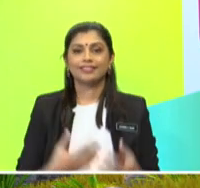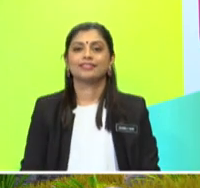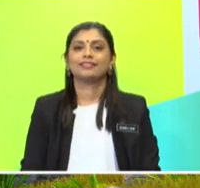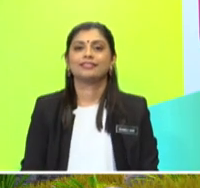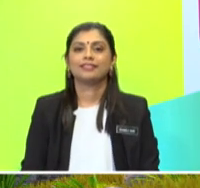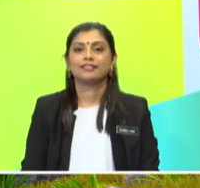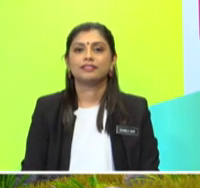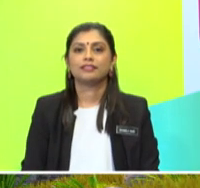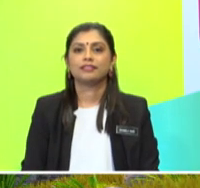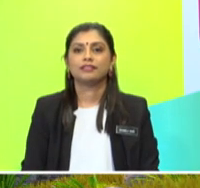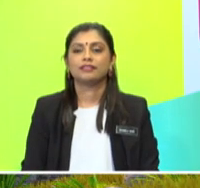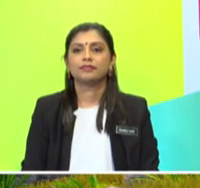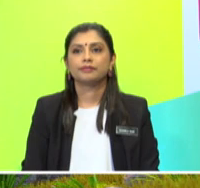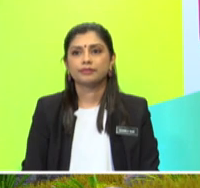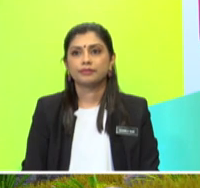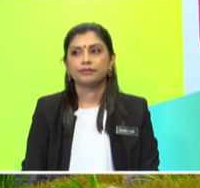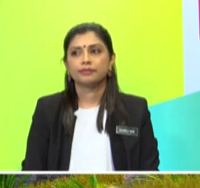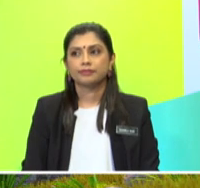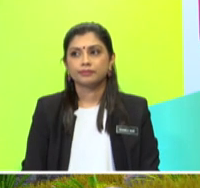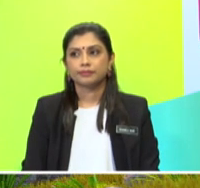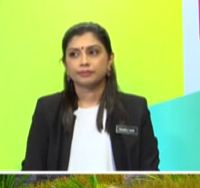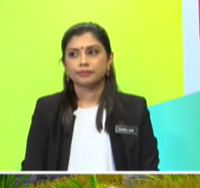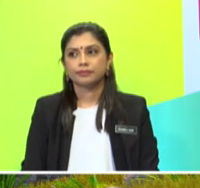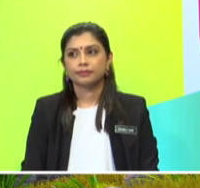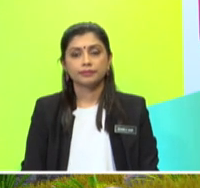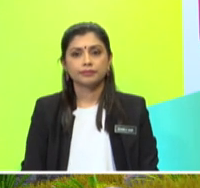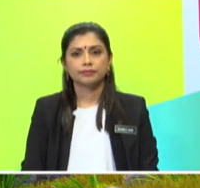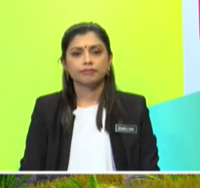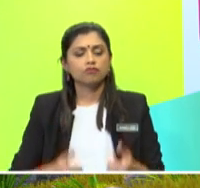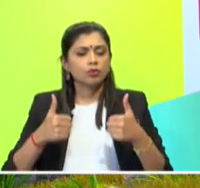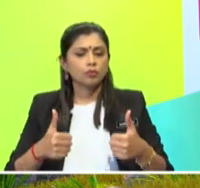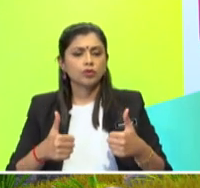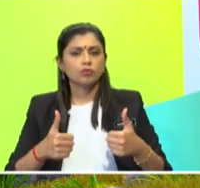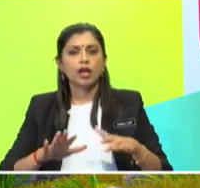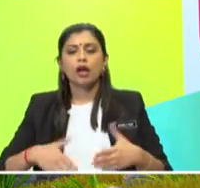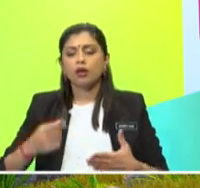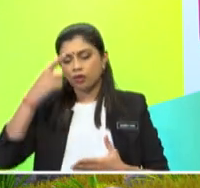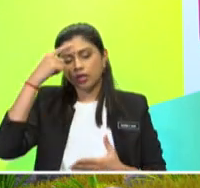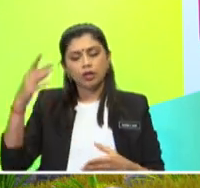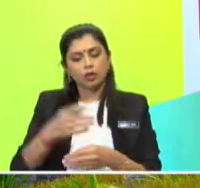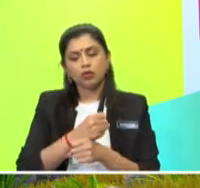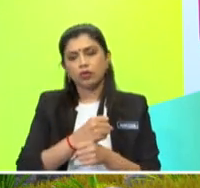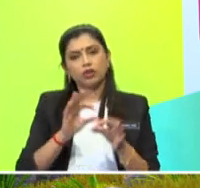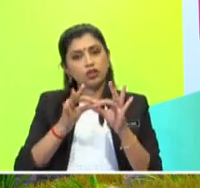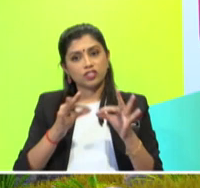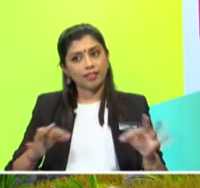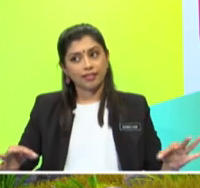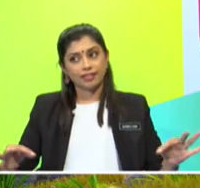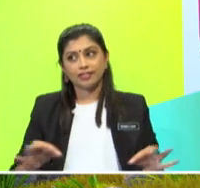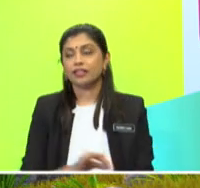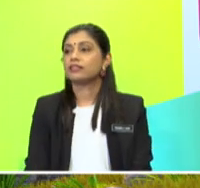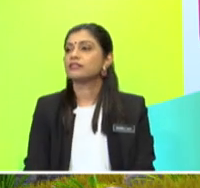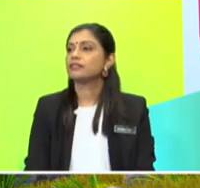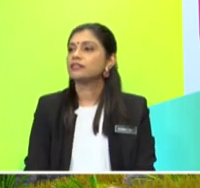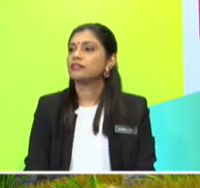a better life. This is the best way on how to conclude your sentence, people. Now, can you see what our friend